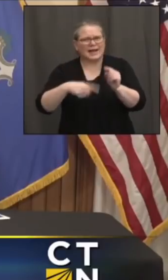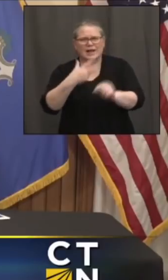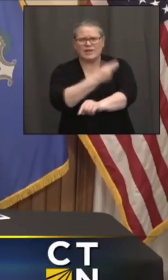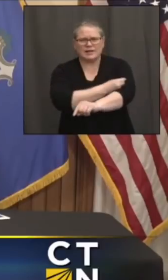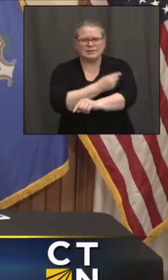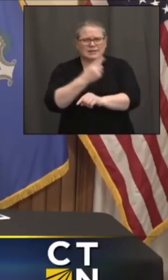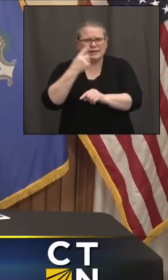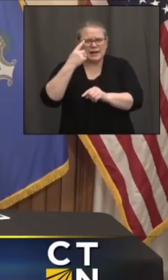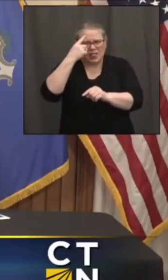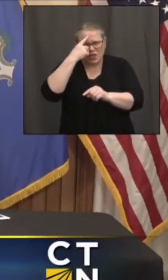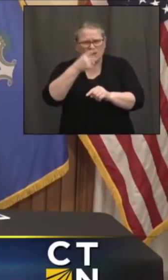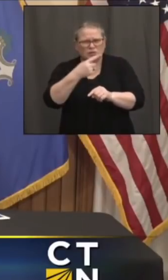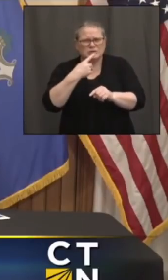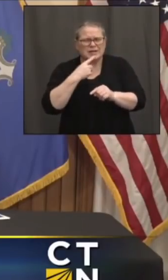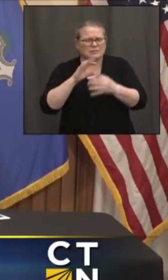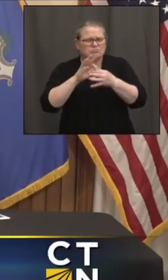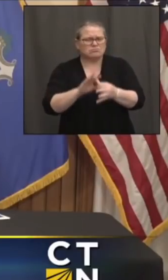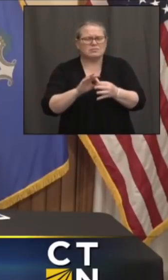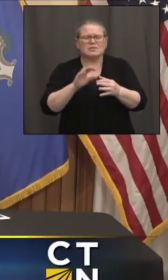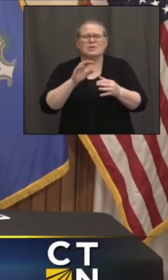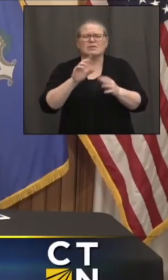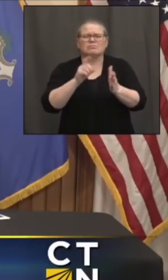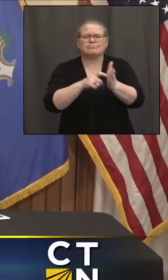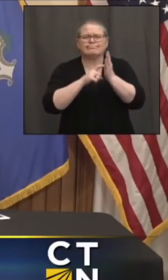sure. So